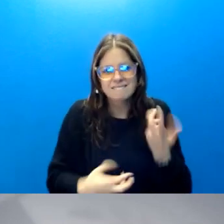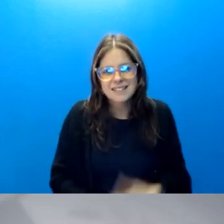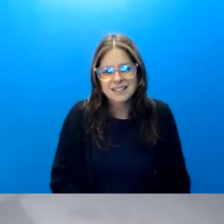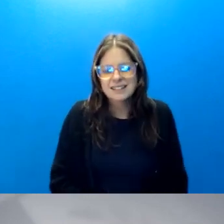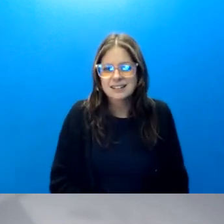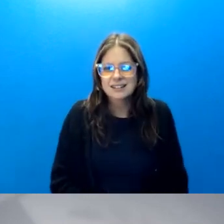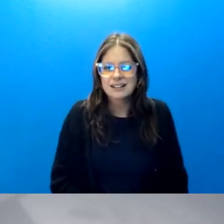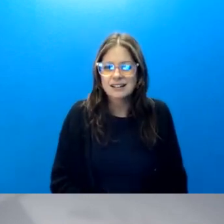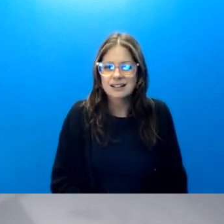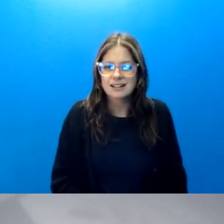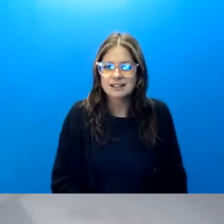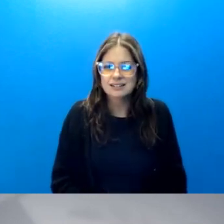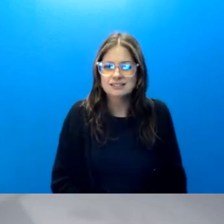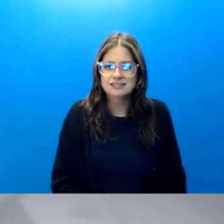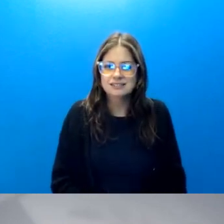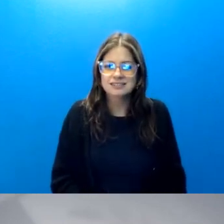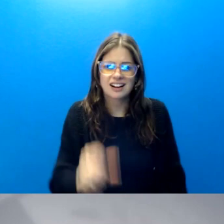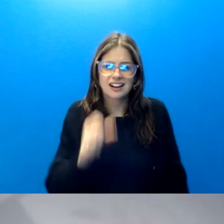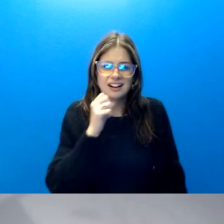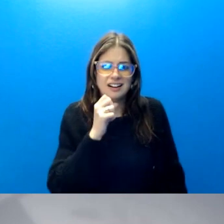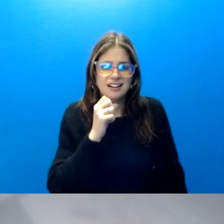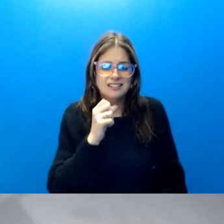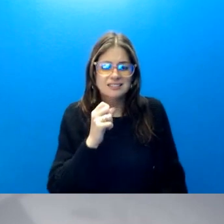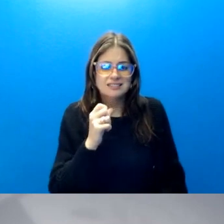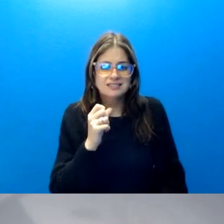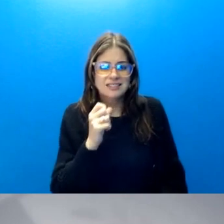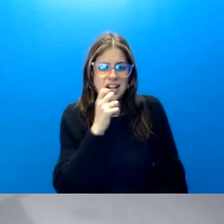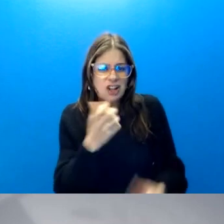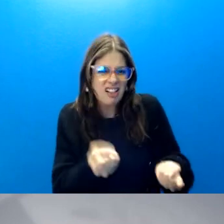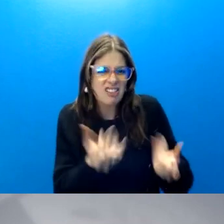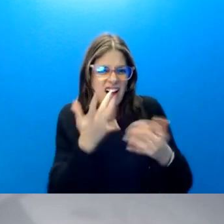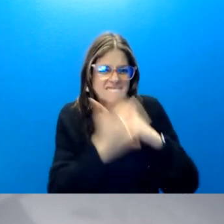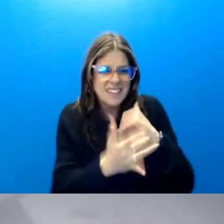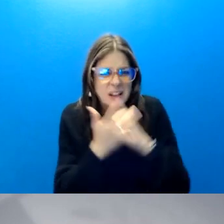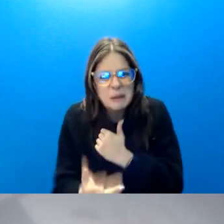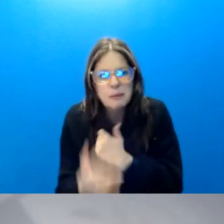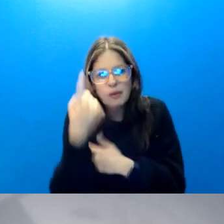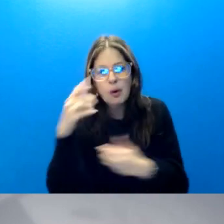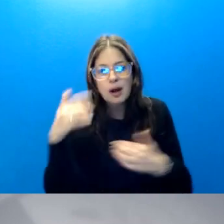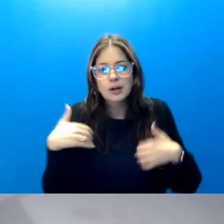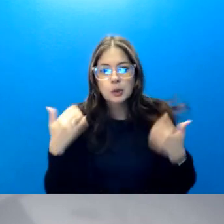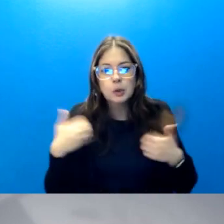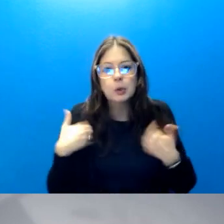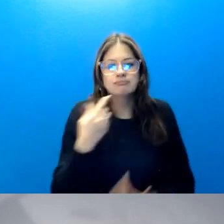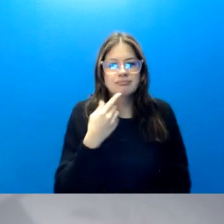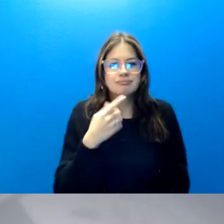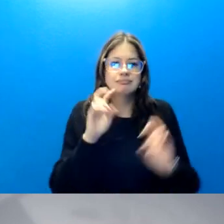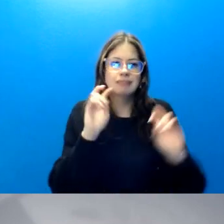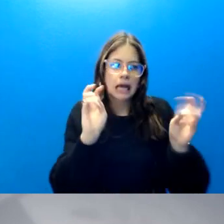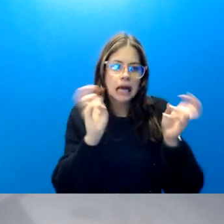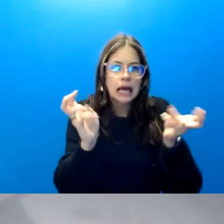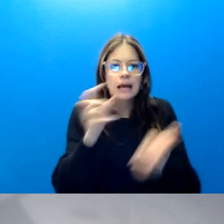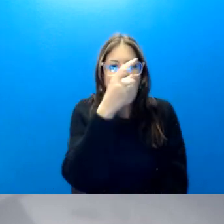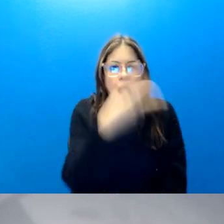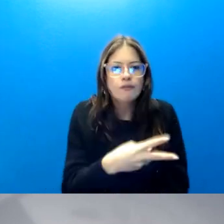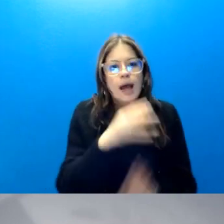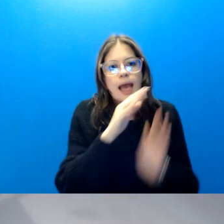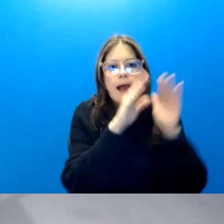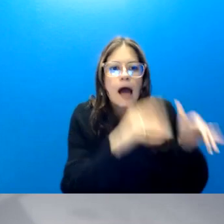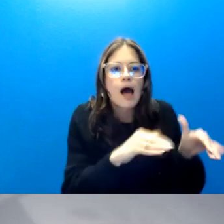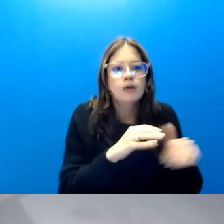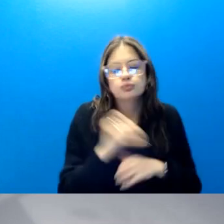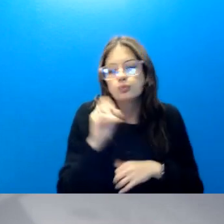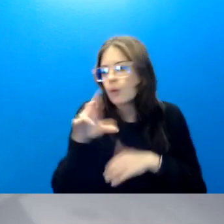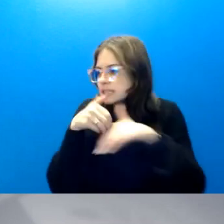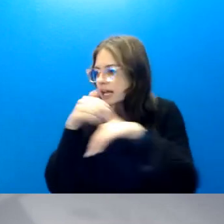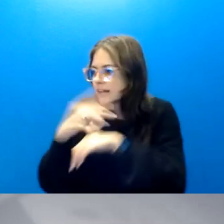of, there's not a lot for the youth available out there in terms of halfway houses or sending them somewhere if they're under